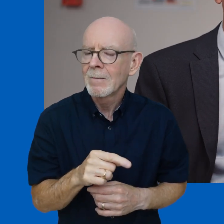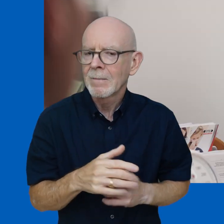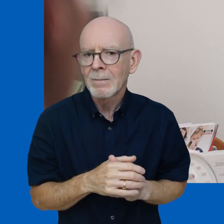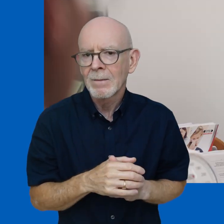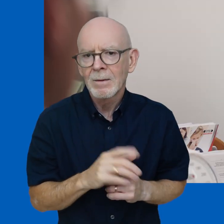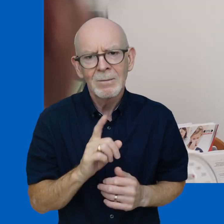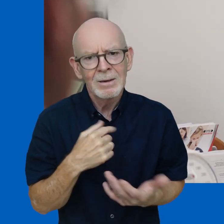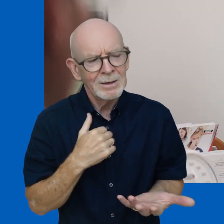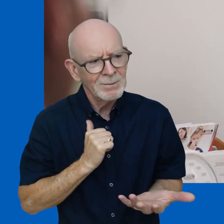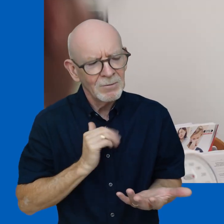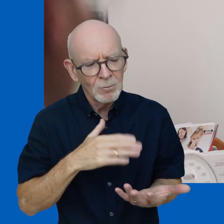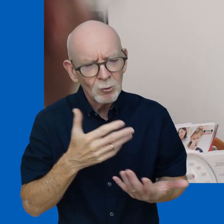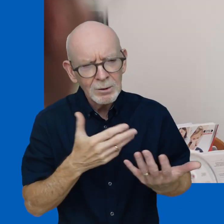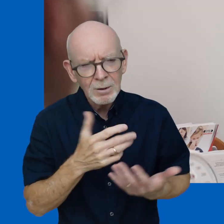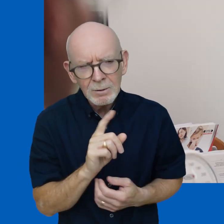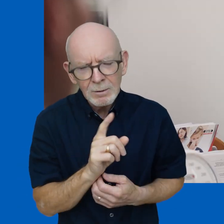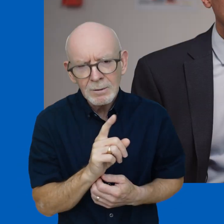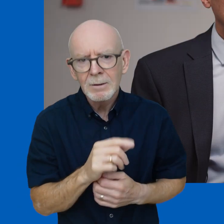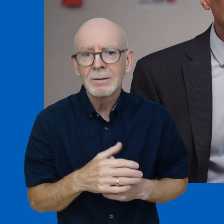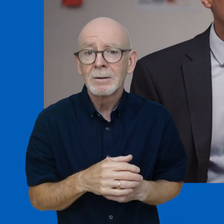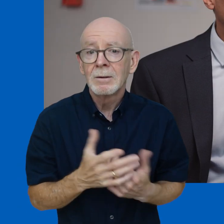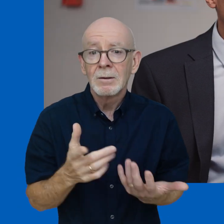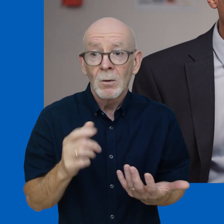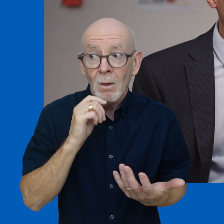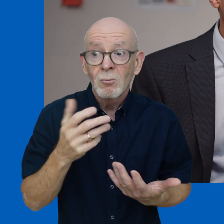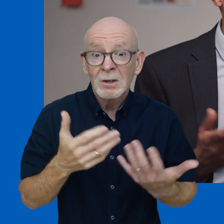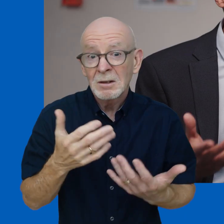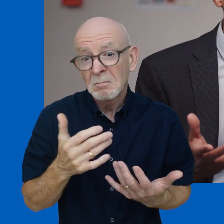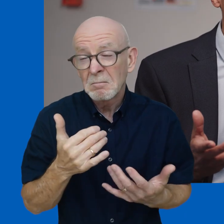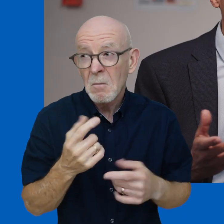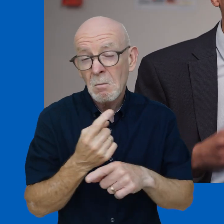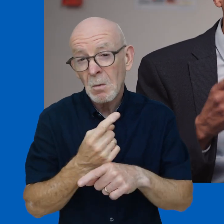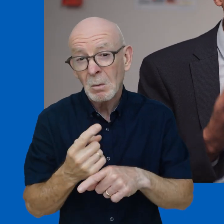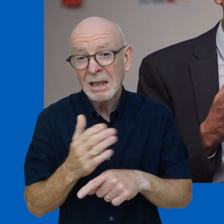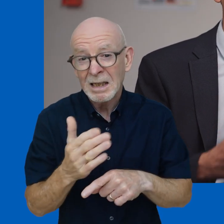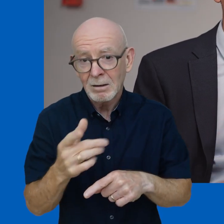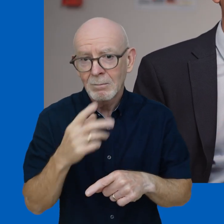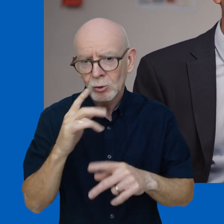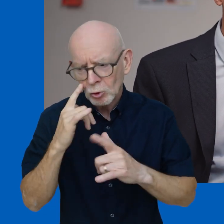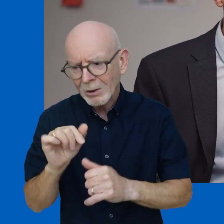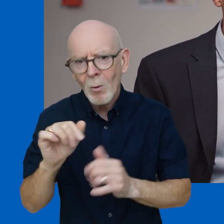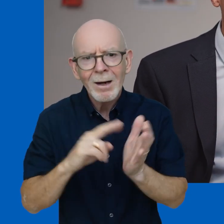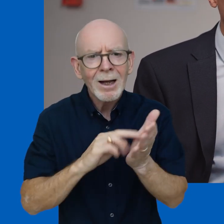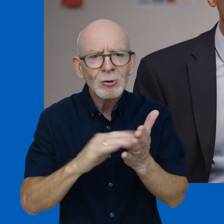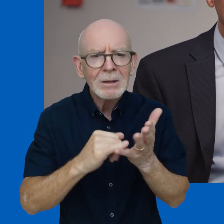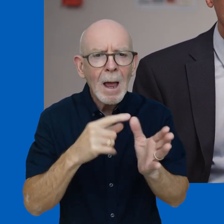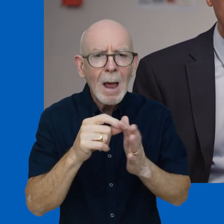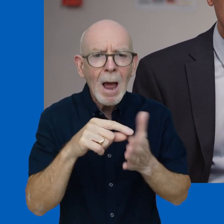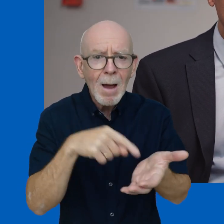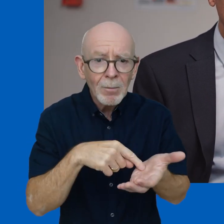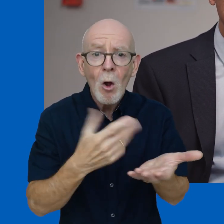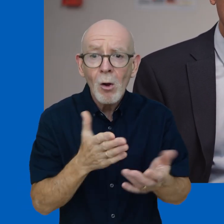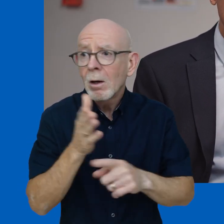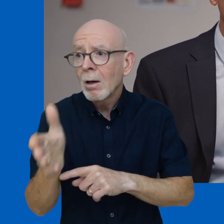lives. So what should I expect from the results? You'll get the results back within 1 week, so do please check on the NHS app or surgery